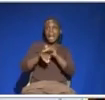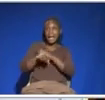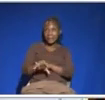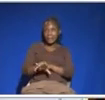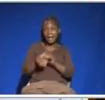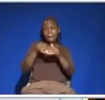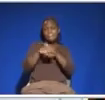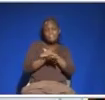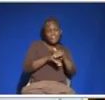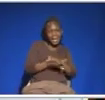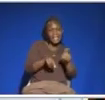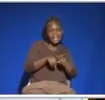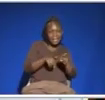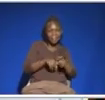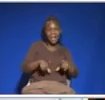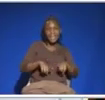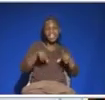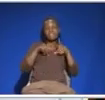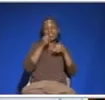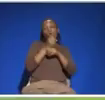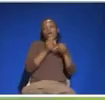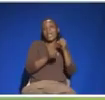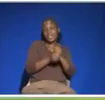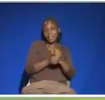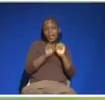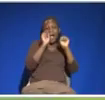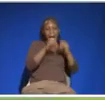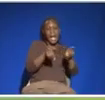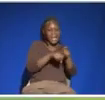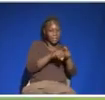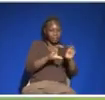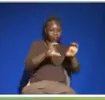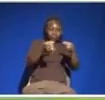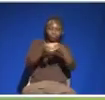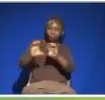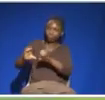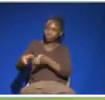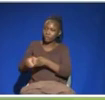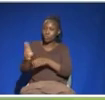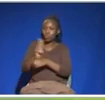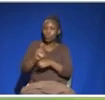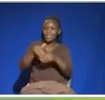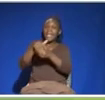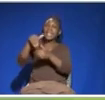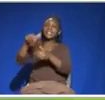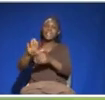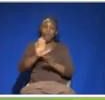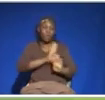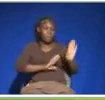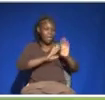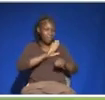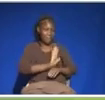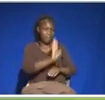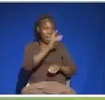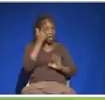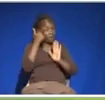plants are also living organisms which can be classified using external features,